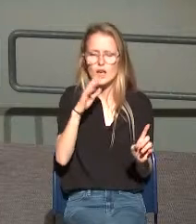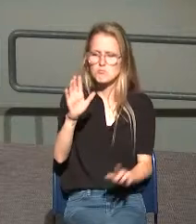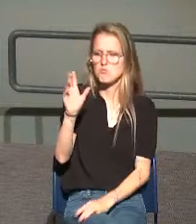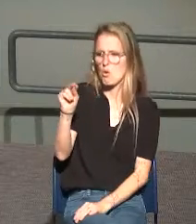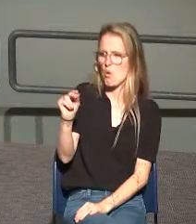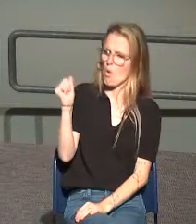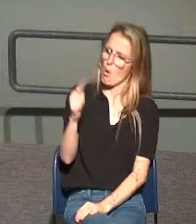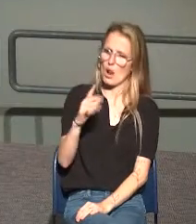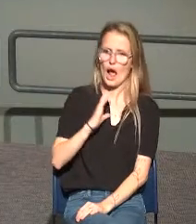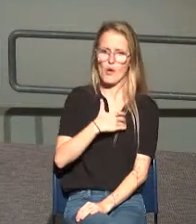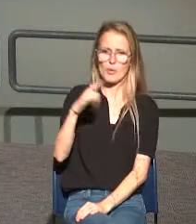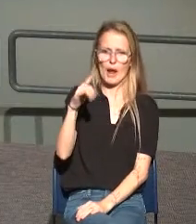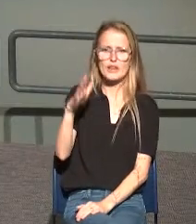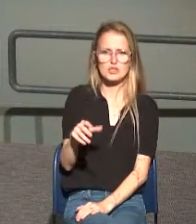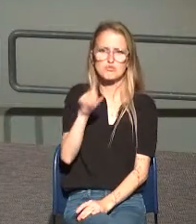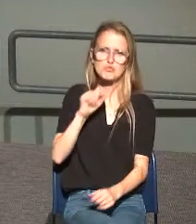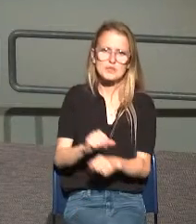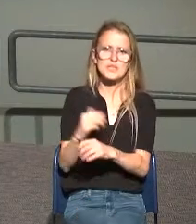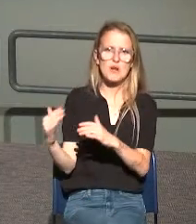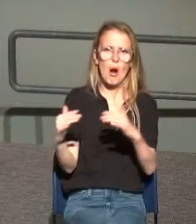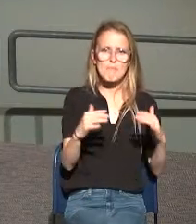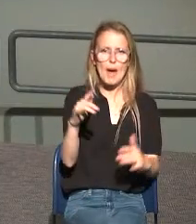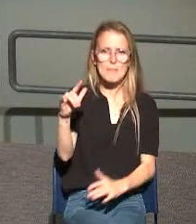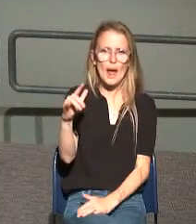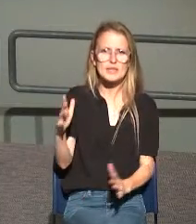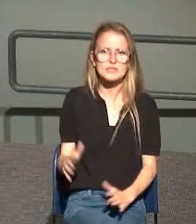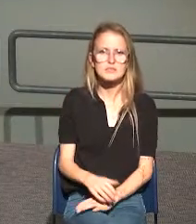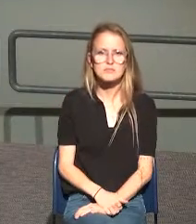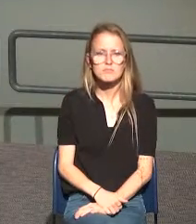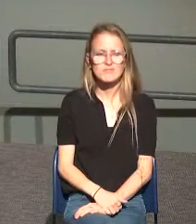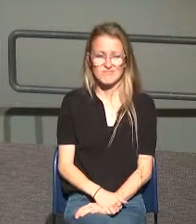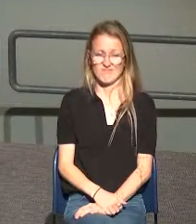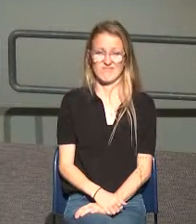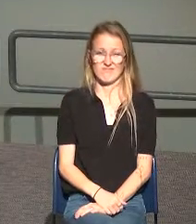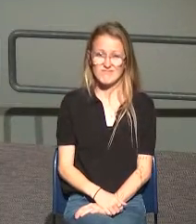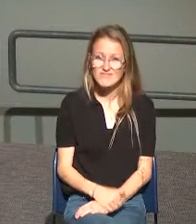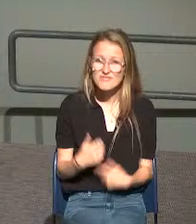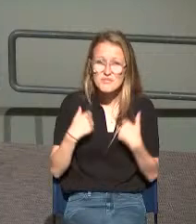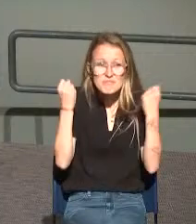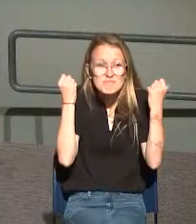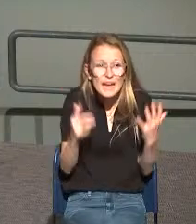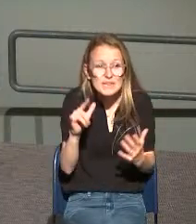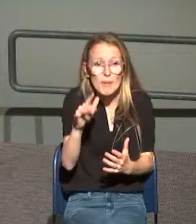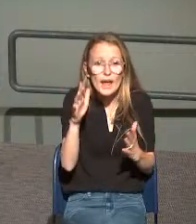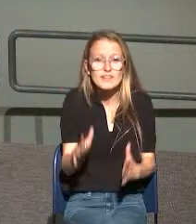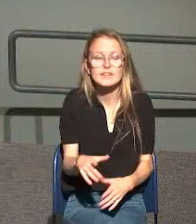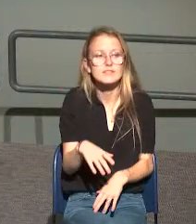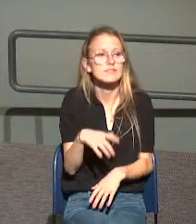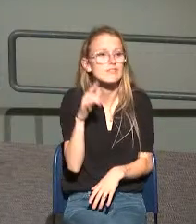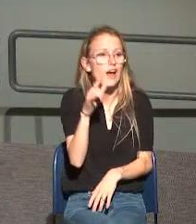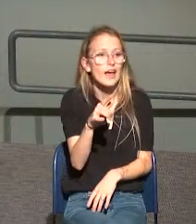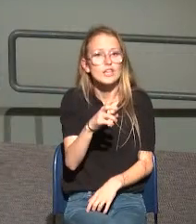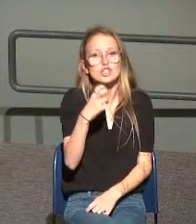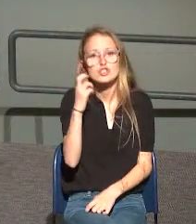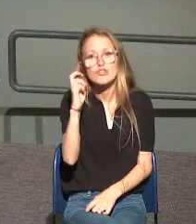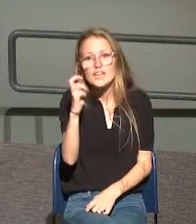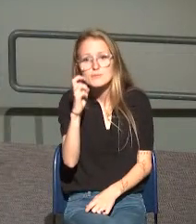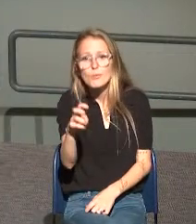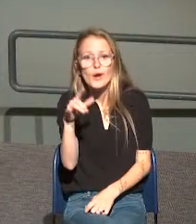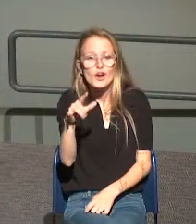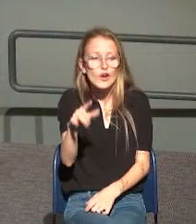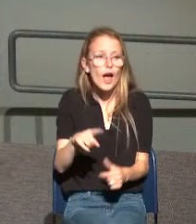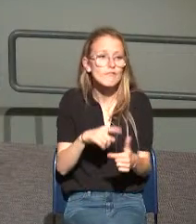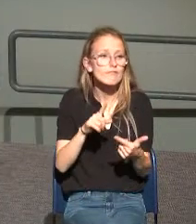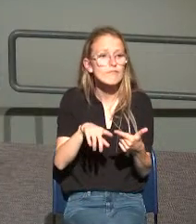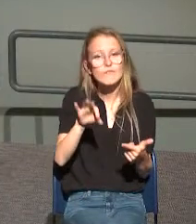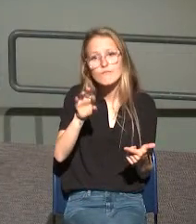pilots. All Air Force pilots are combat pilots, even though they had lots of pilots flying, transport aircraft and refueling and all of those